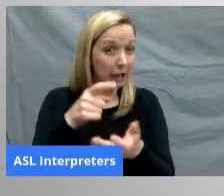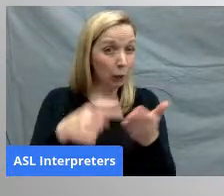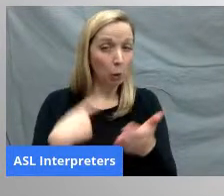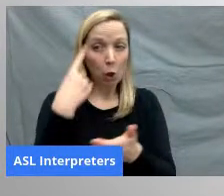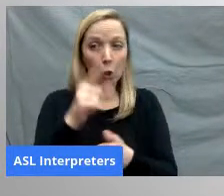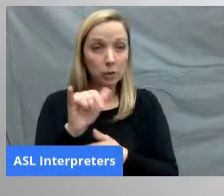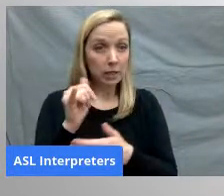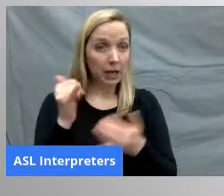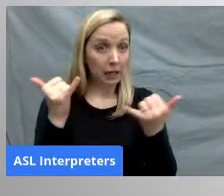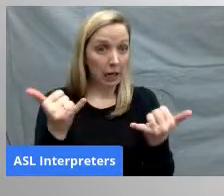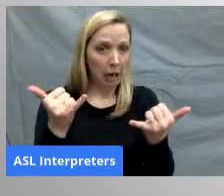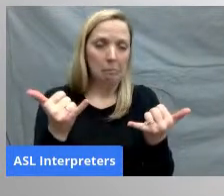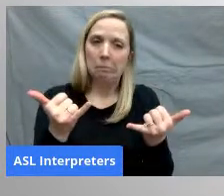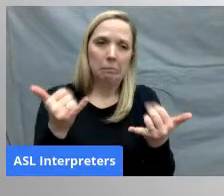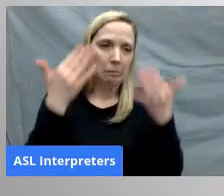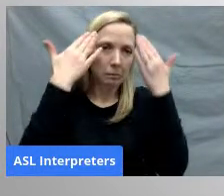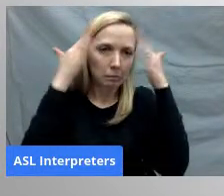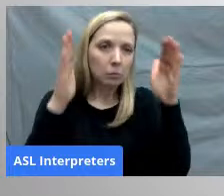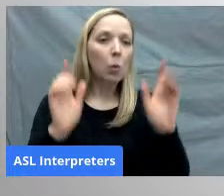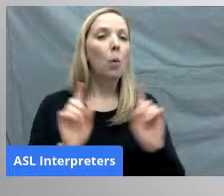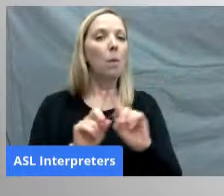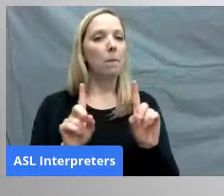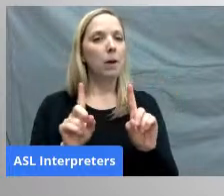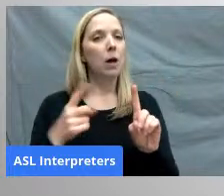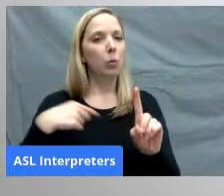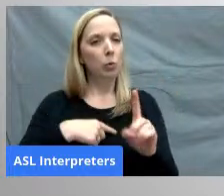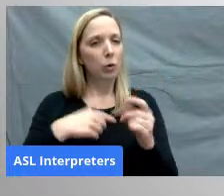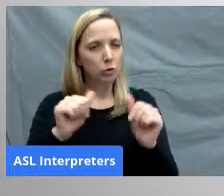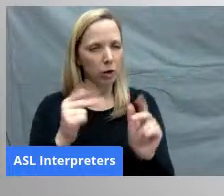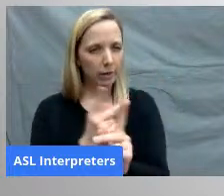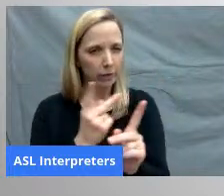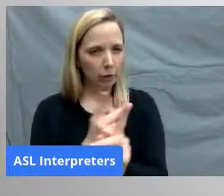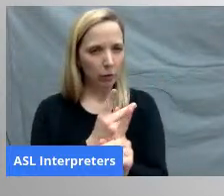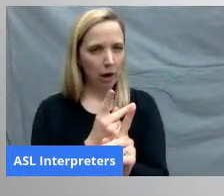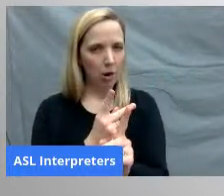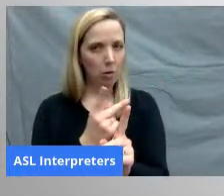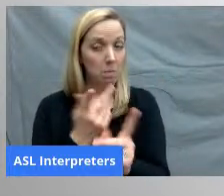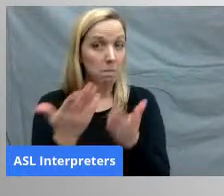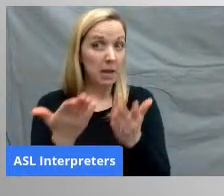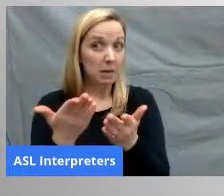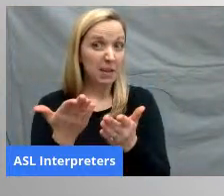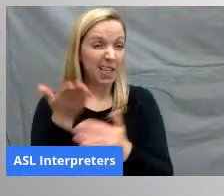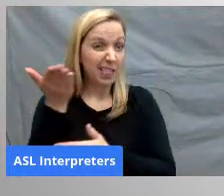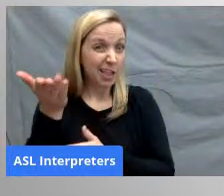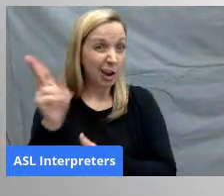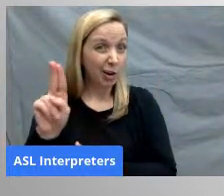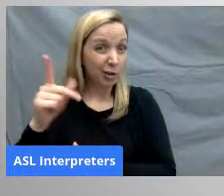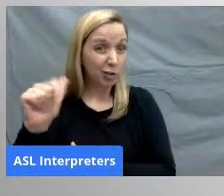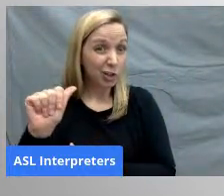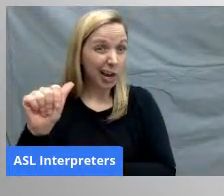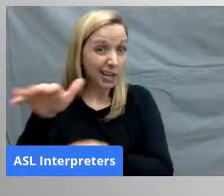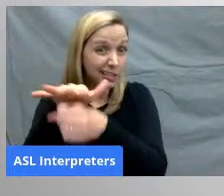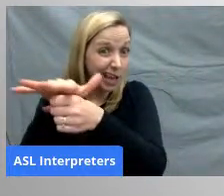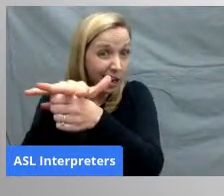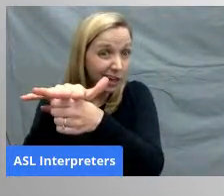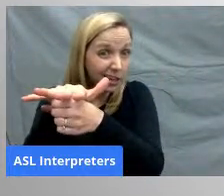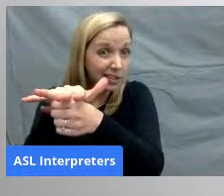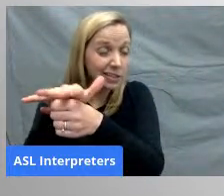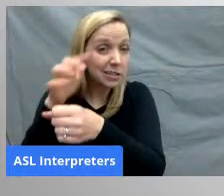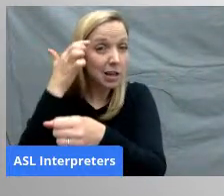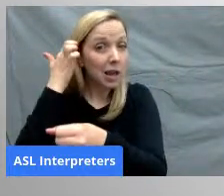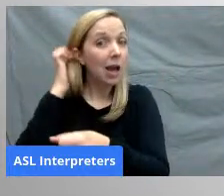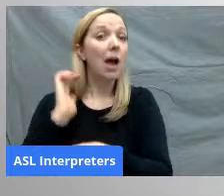allowing appointments for CCSD staff and families at UGA sites, for working with